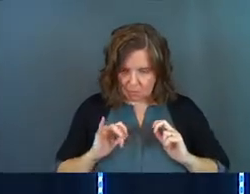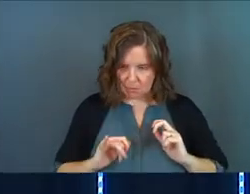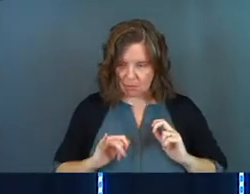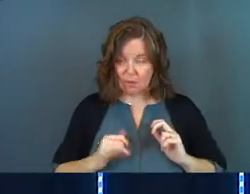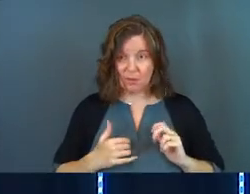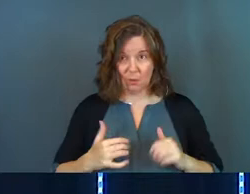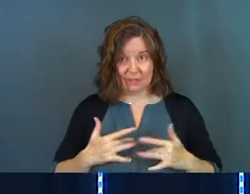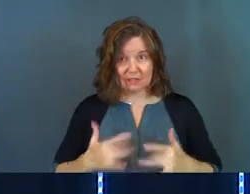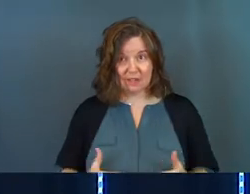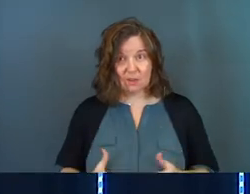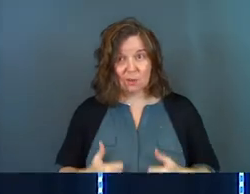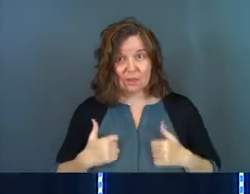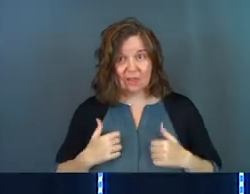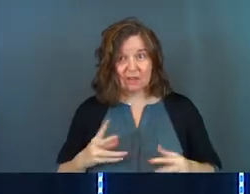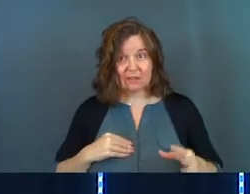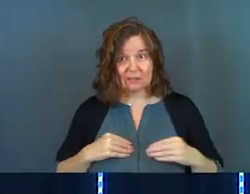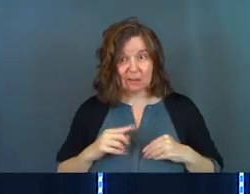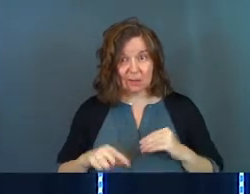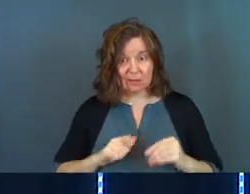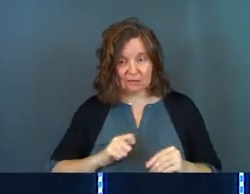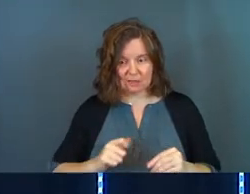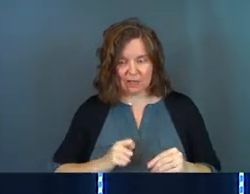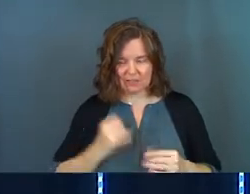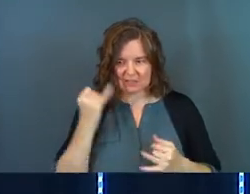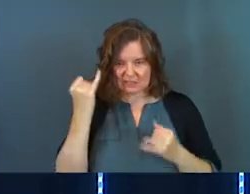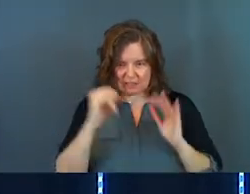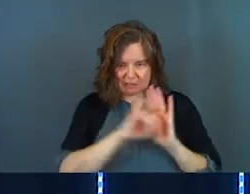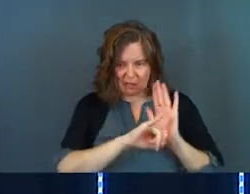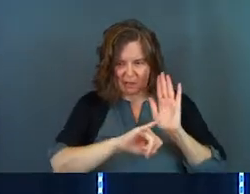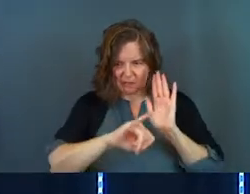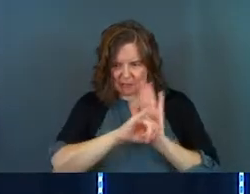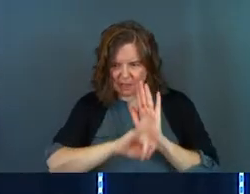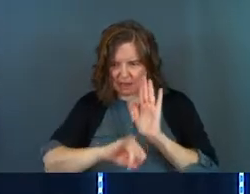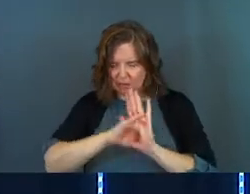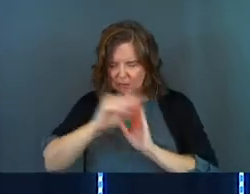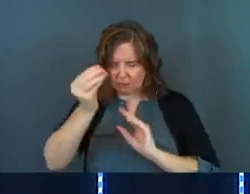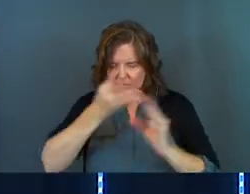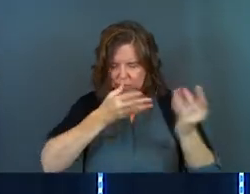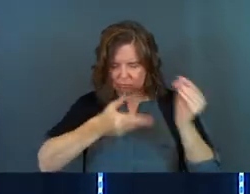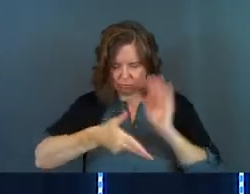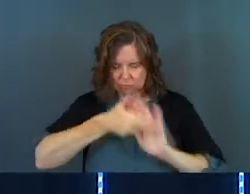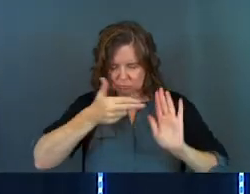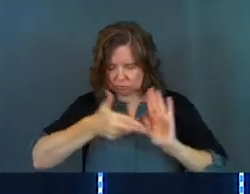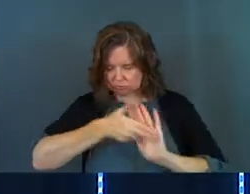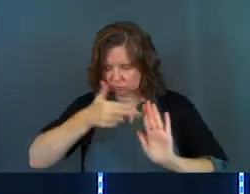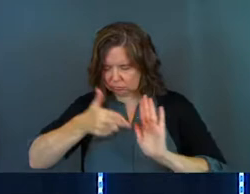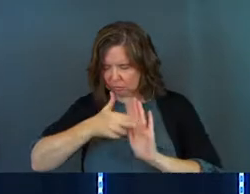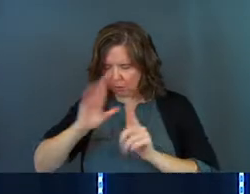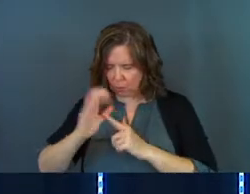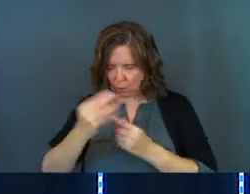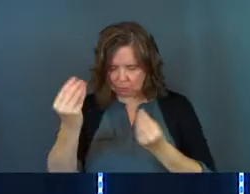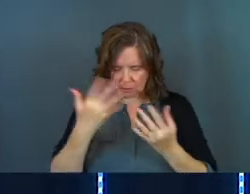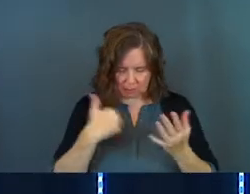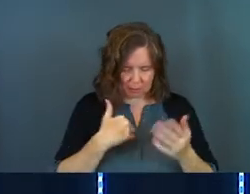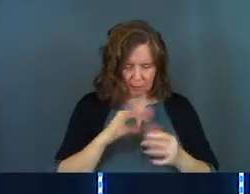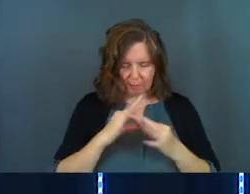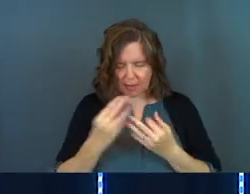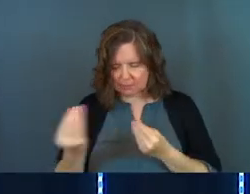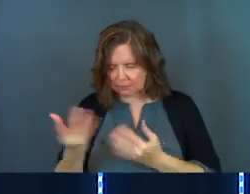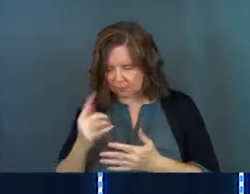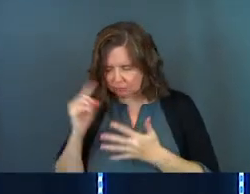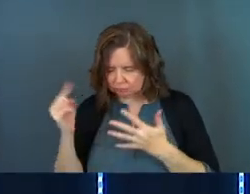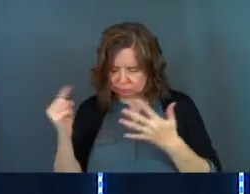Isn't this what we're living in? Yeah. And we're swimming in these identities, and they've been spoken over us, and this is our culture, and these are our families.